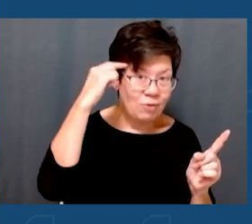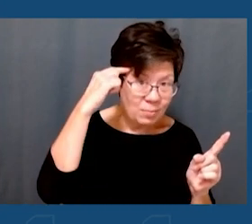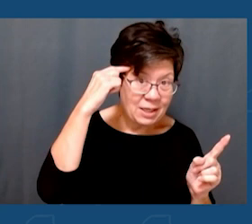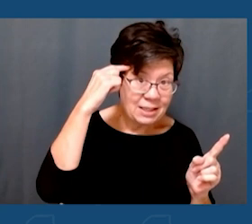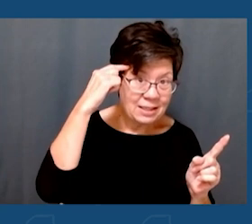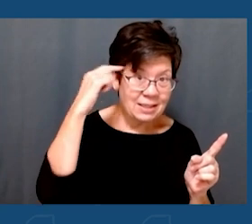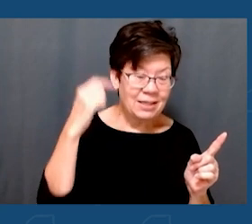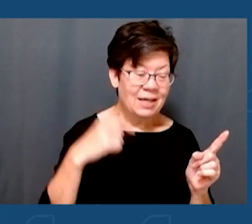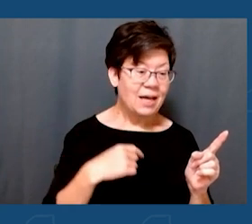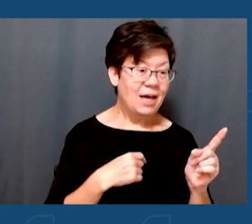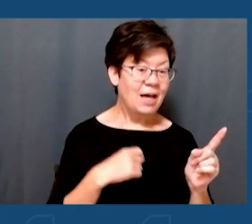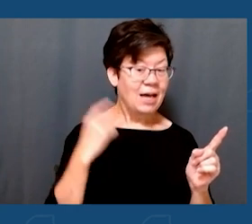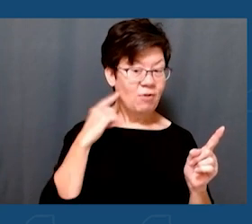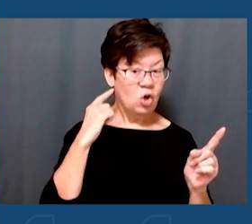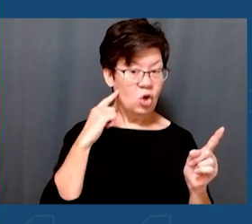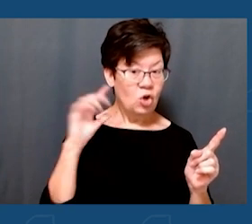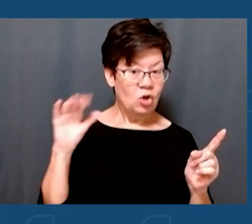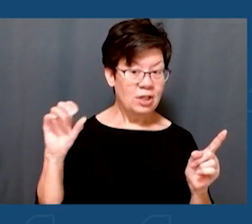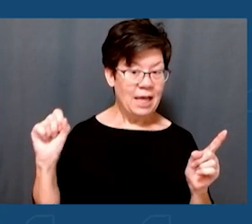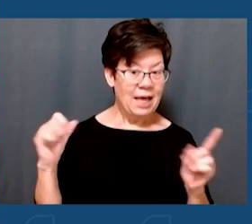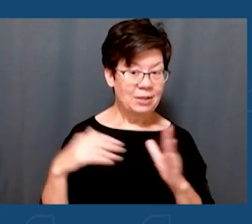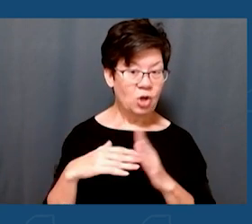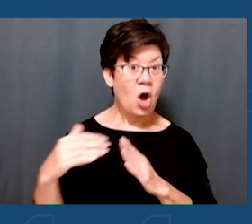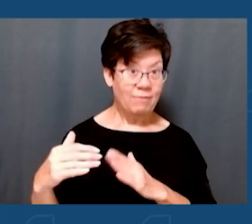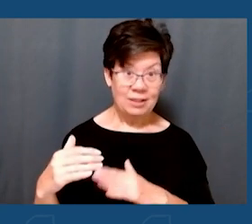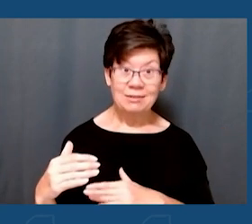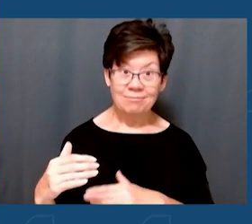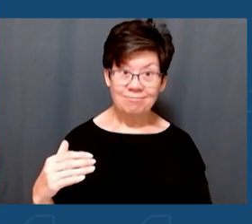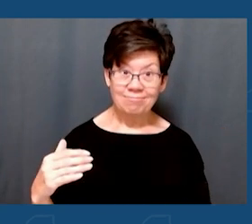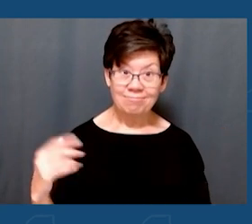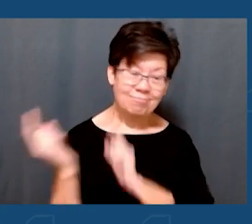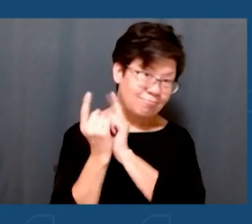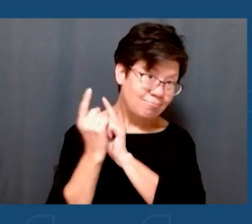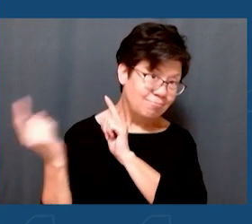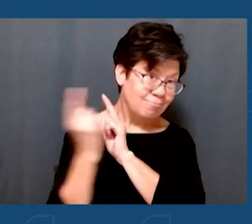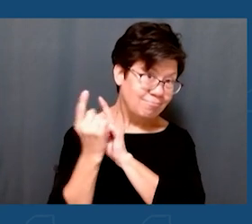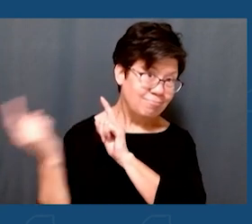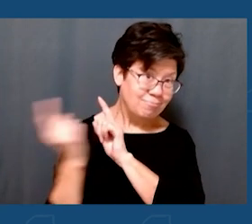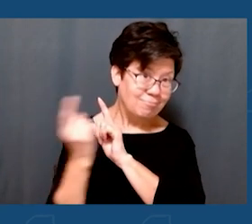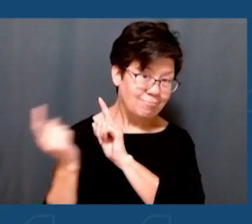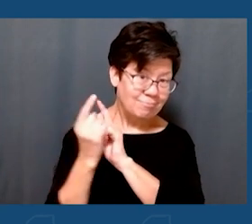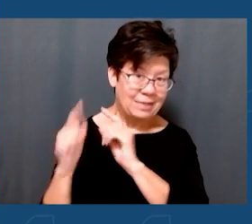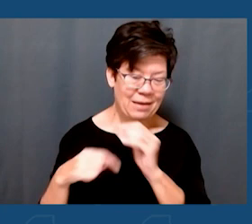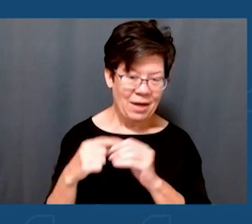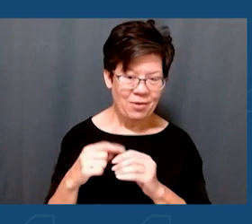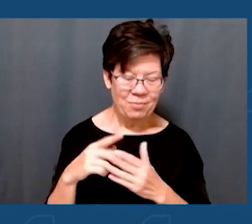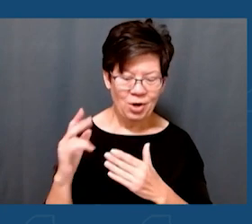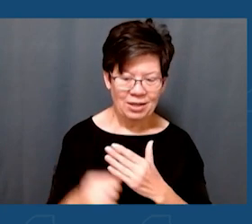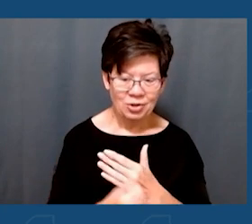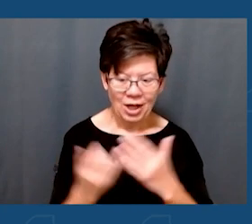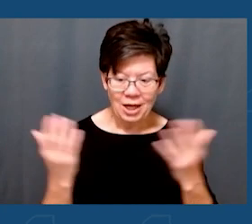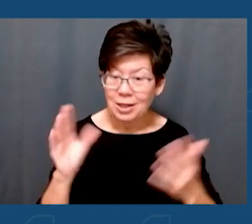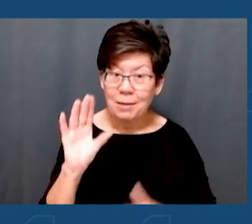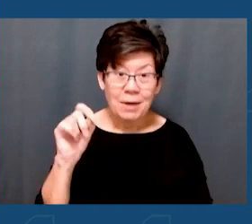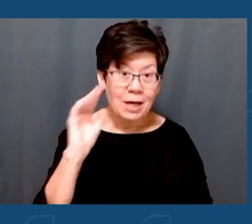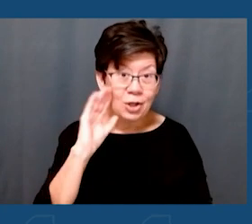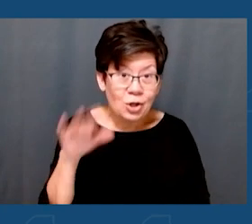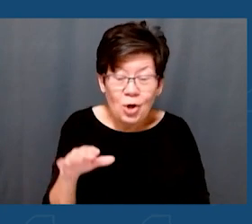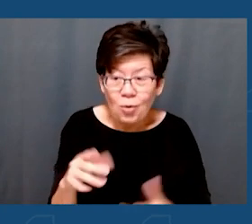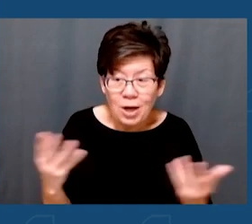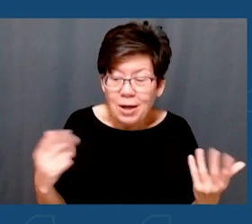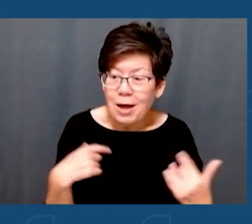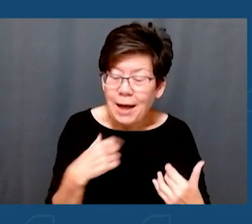have heard from Kaz often on this project. But you know what? I enjoy hearing